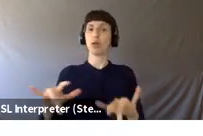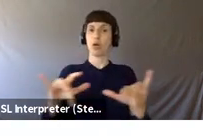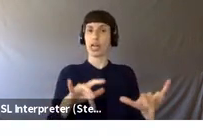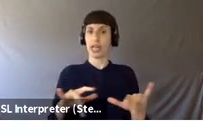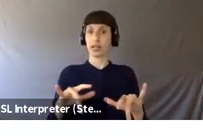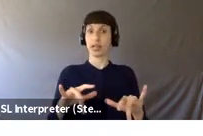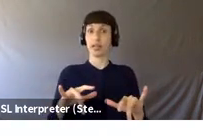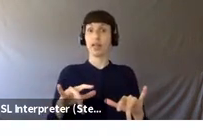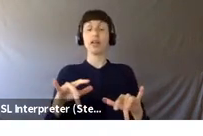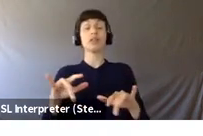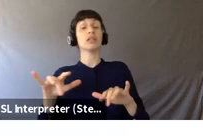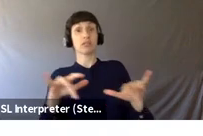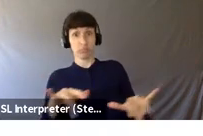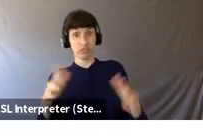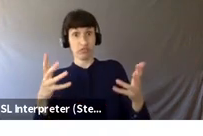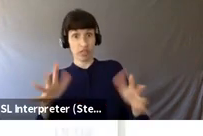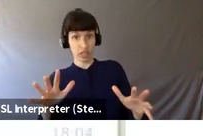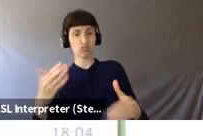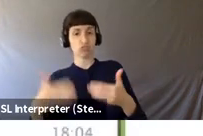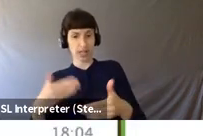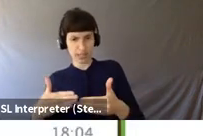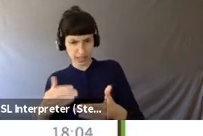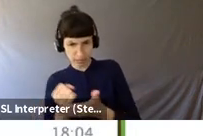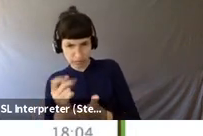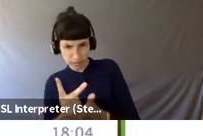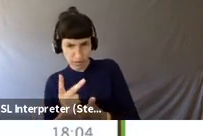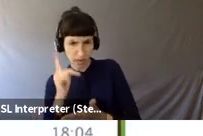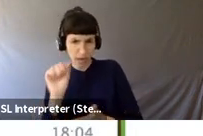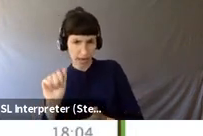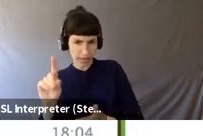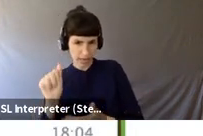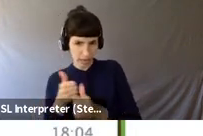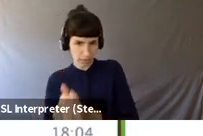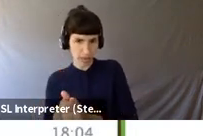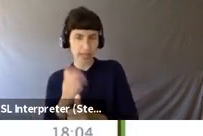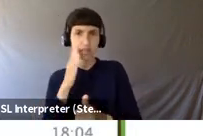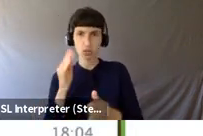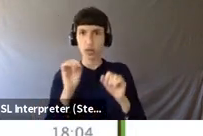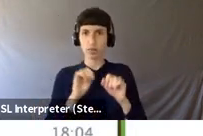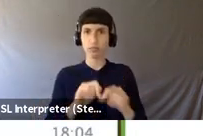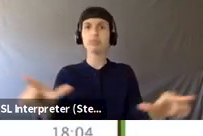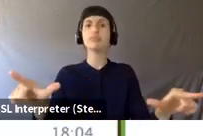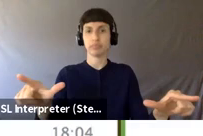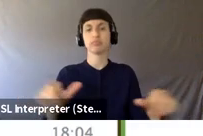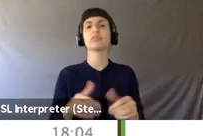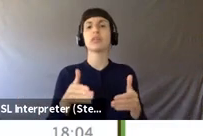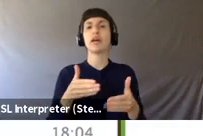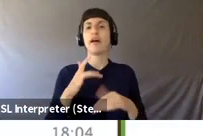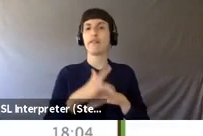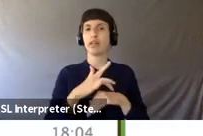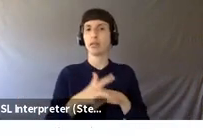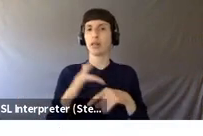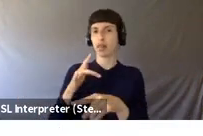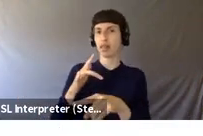that we verify it for ADA compliance. About a week before we would have those recordings available. And I